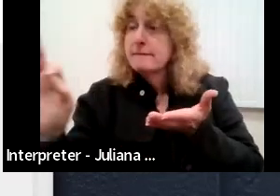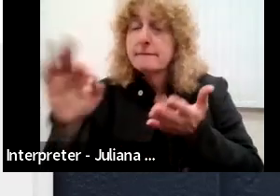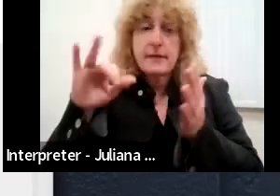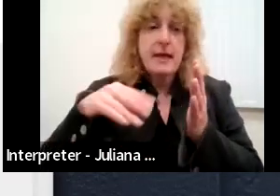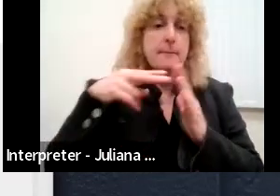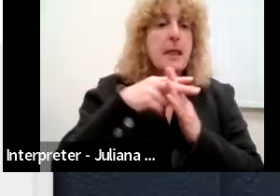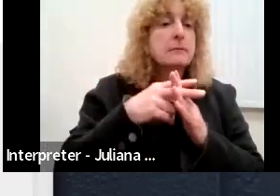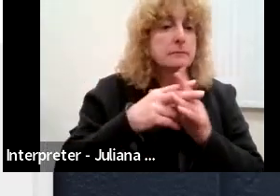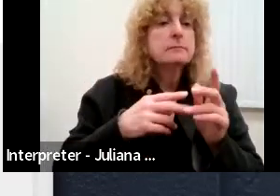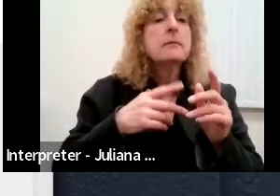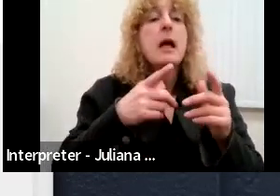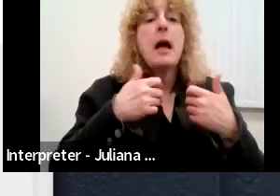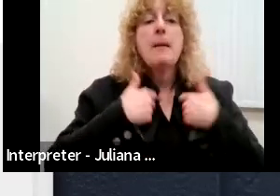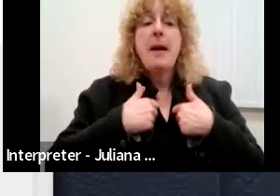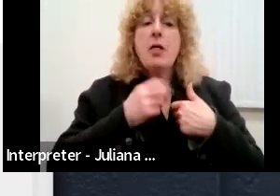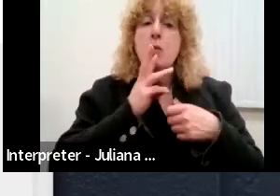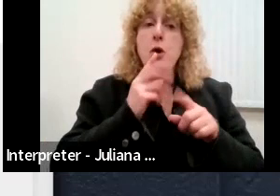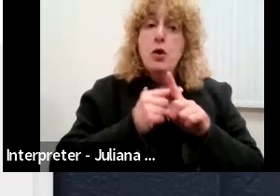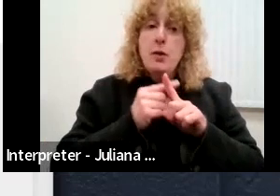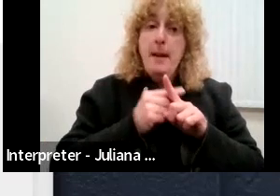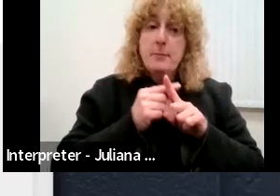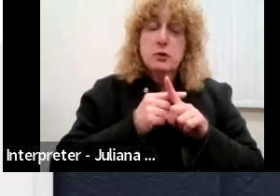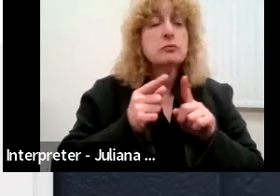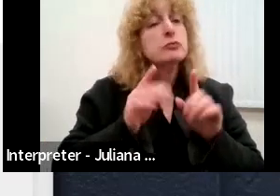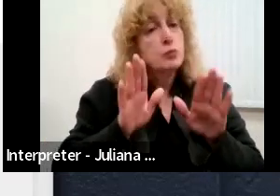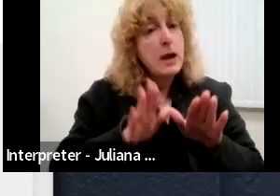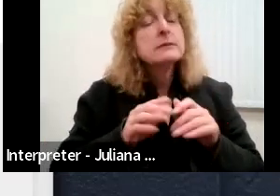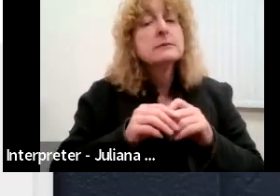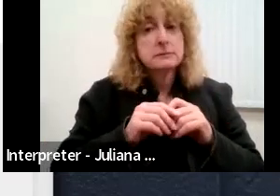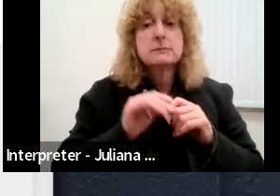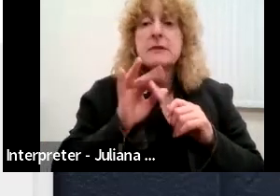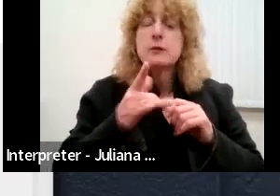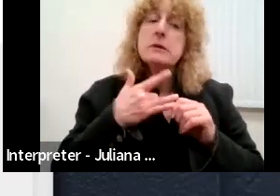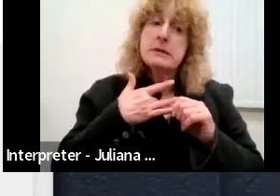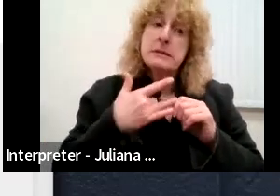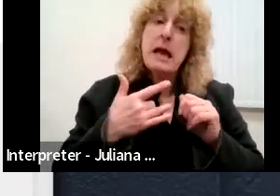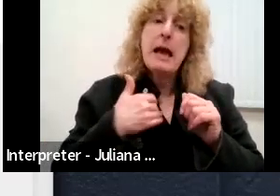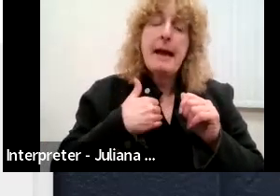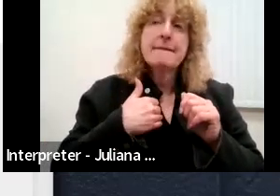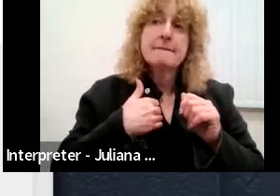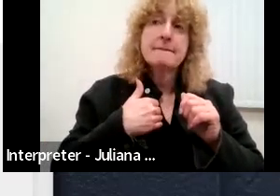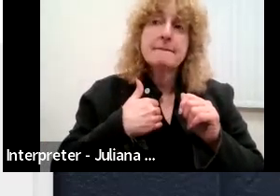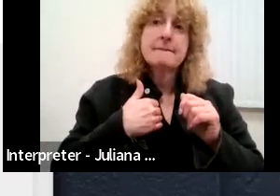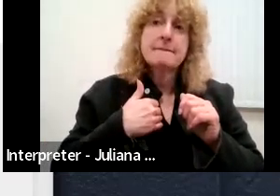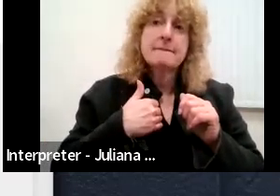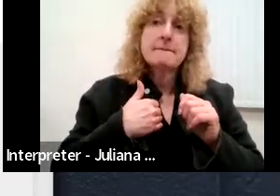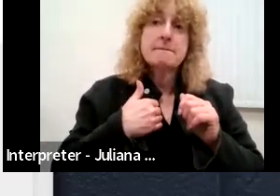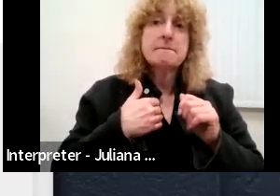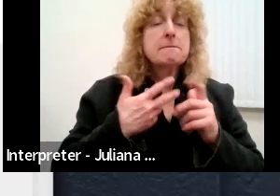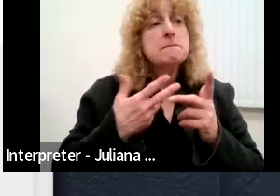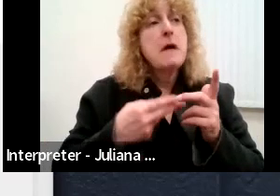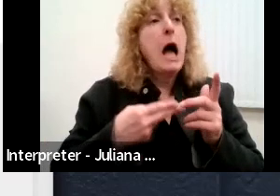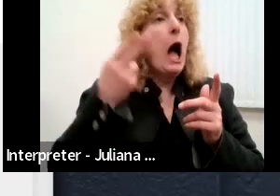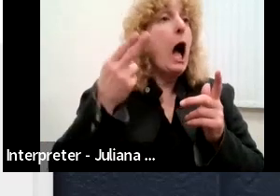Using bathwater thermometers. Those are great if you tend to have a high tolerance